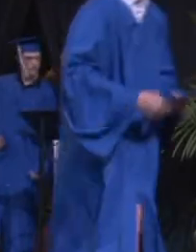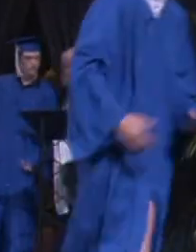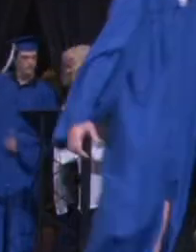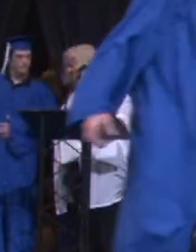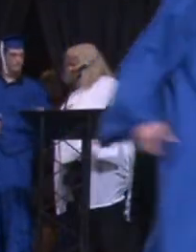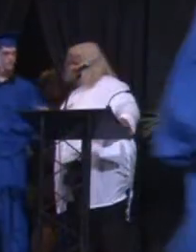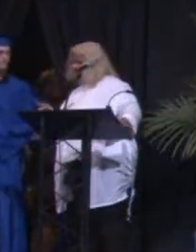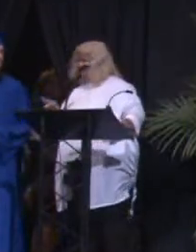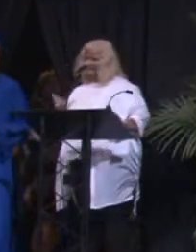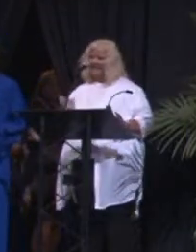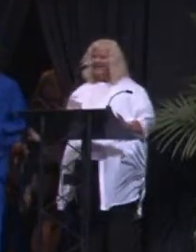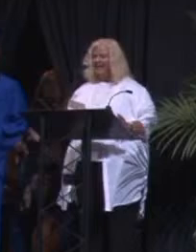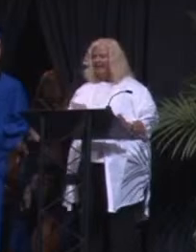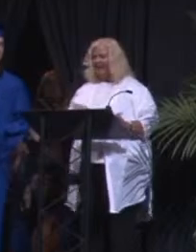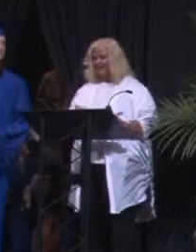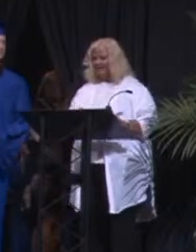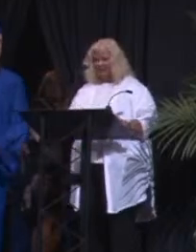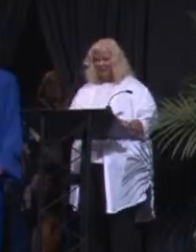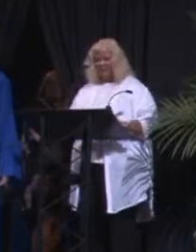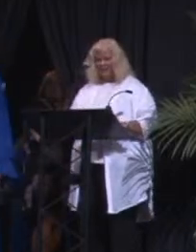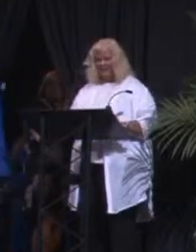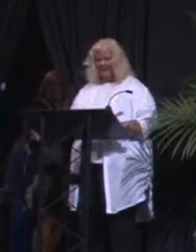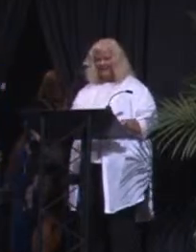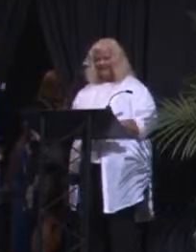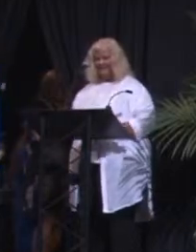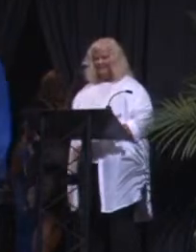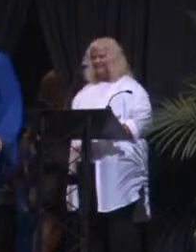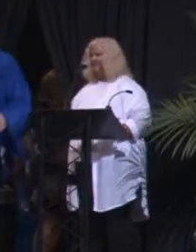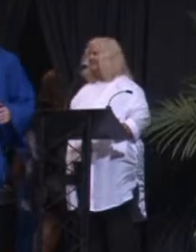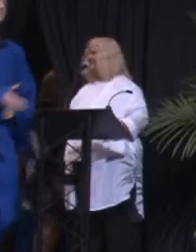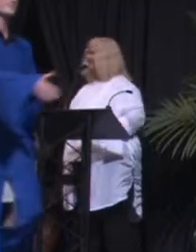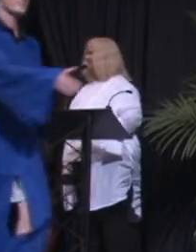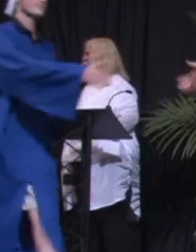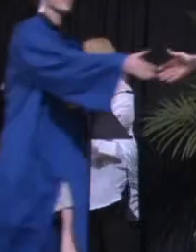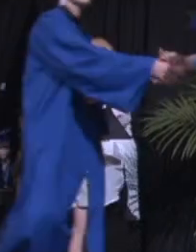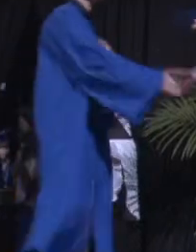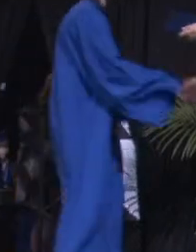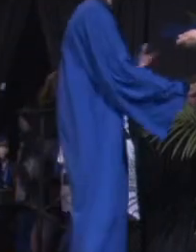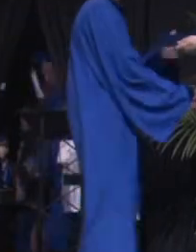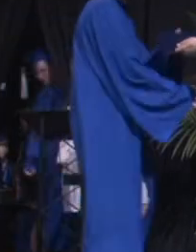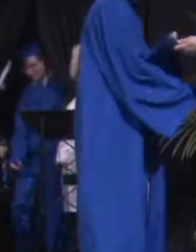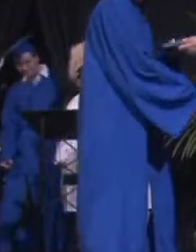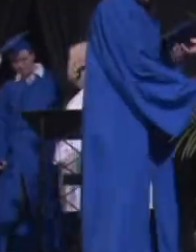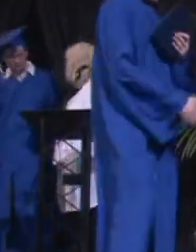Elijah Warner Kitten. Elijah Warner Kitten.